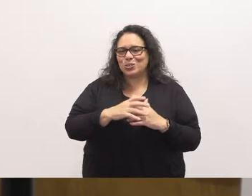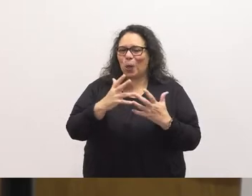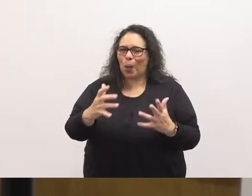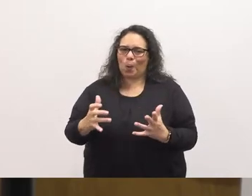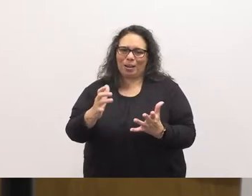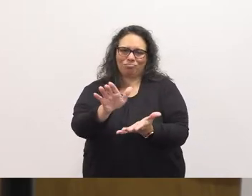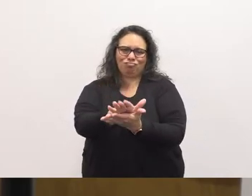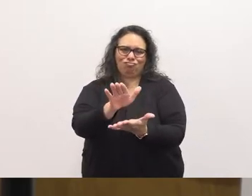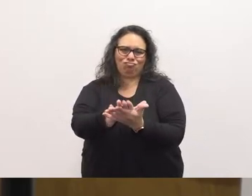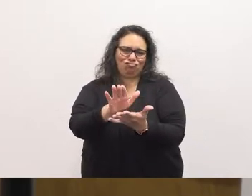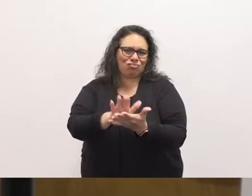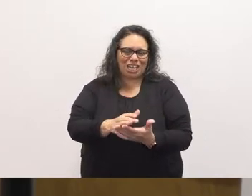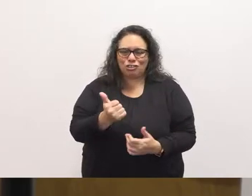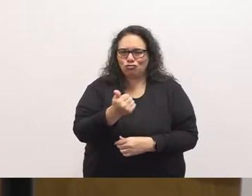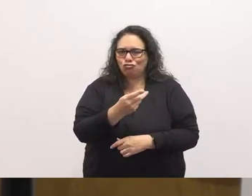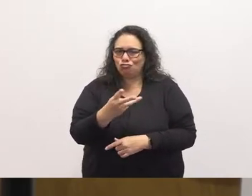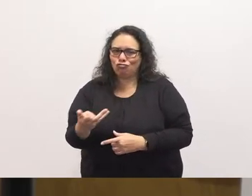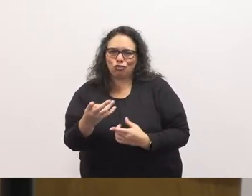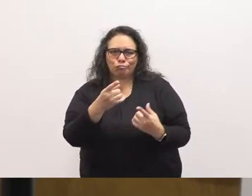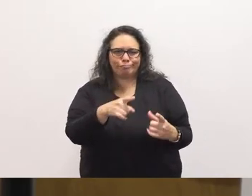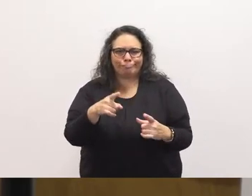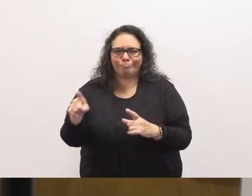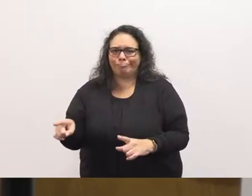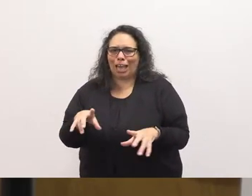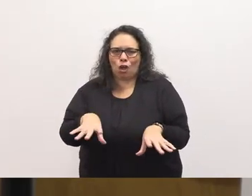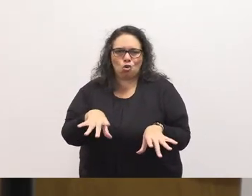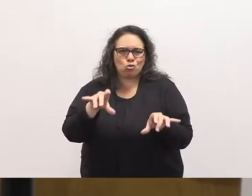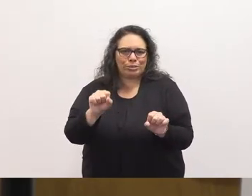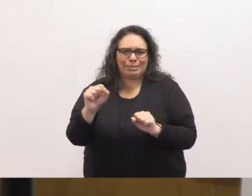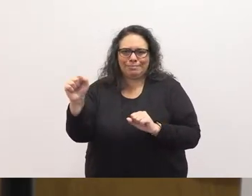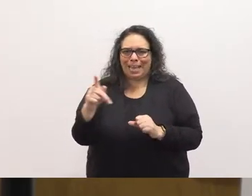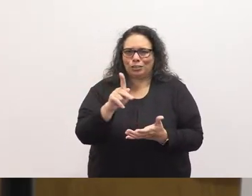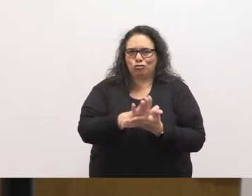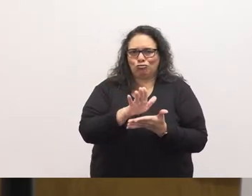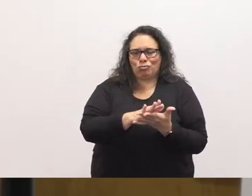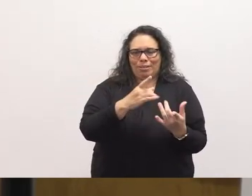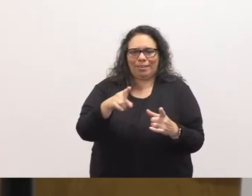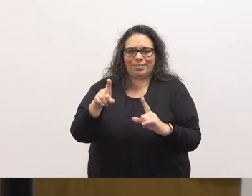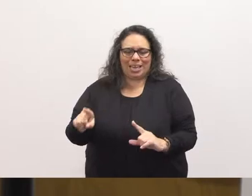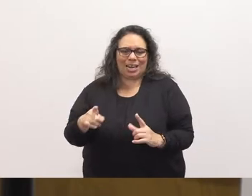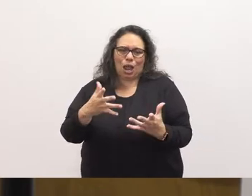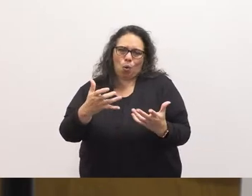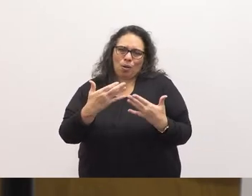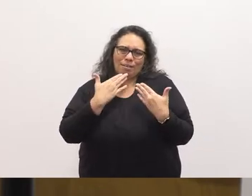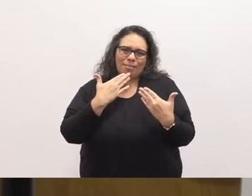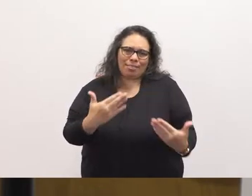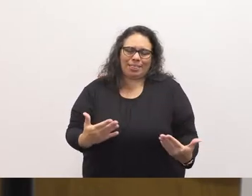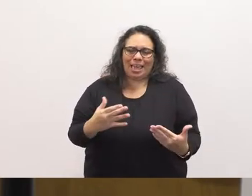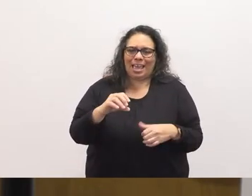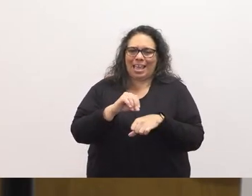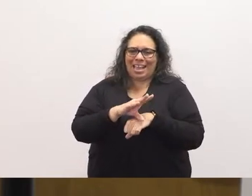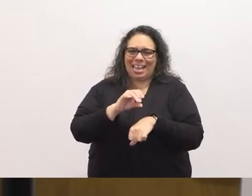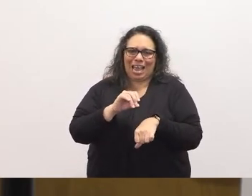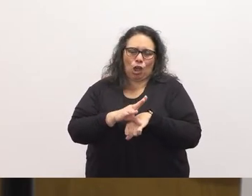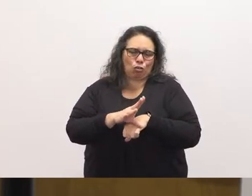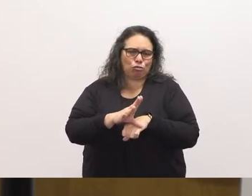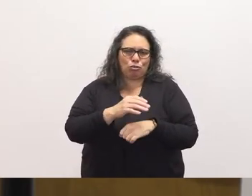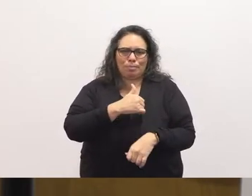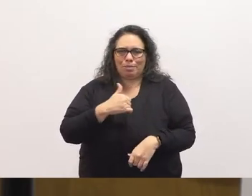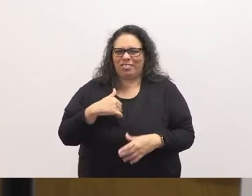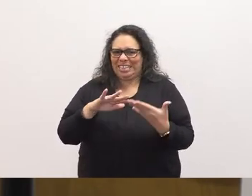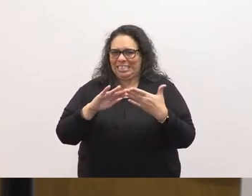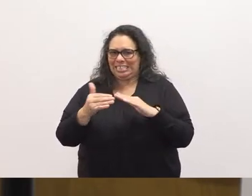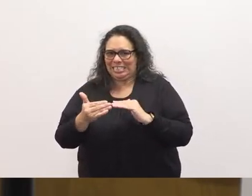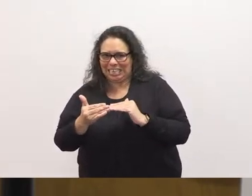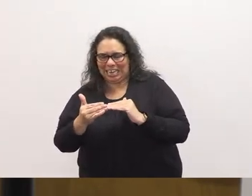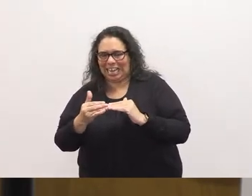shout out to a couple of entities that hosted a number of back to school events. Obviously, I wanted to thank Councilmember Al Austin and his team for putting on such an